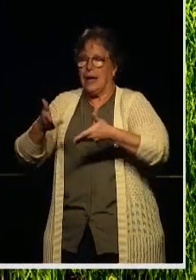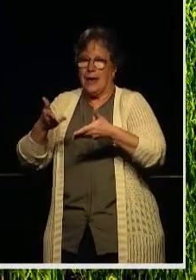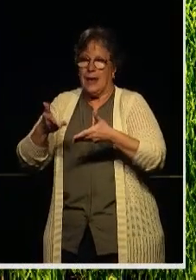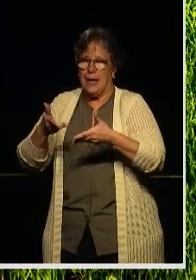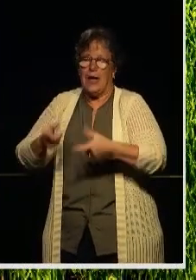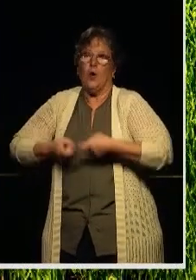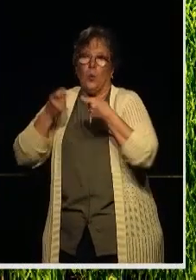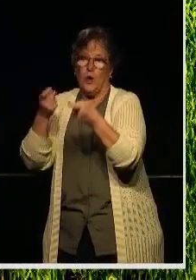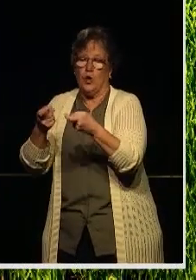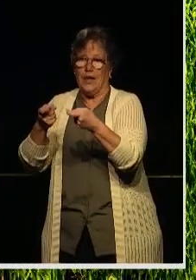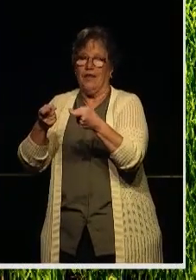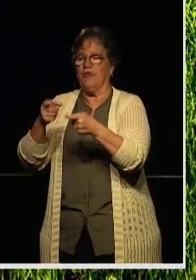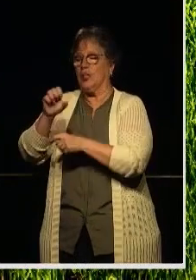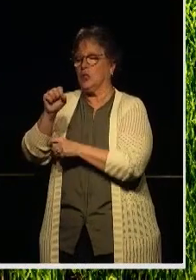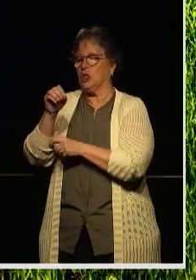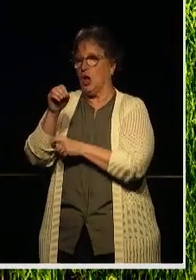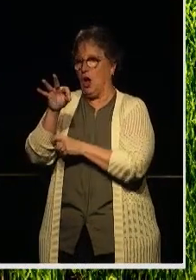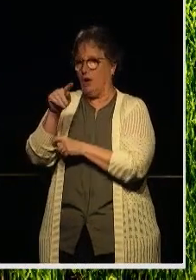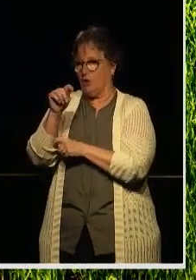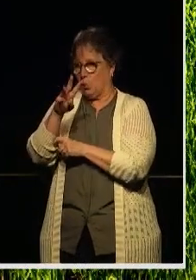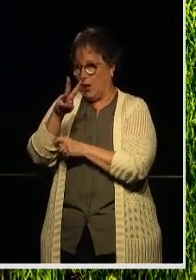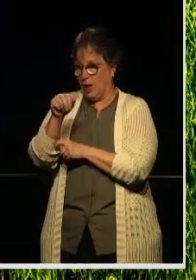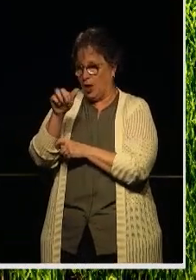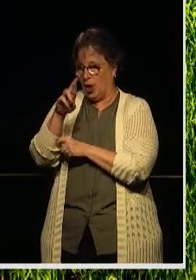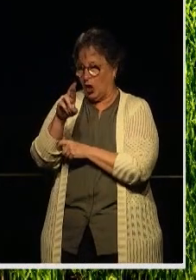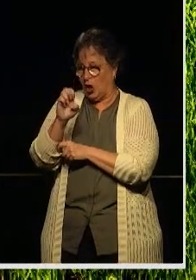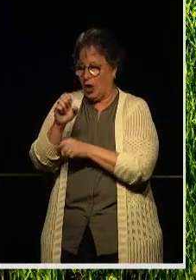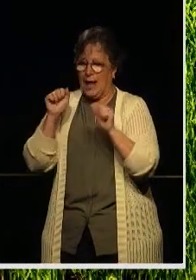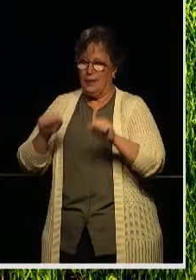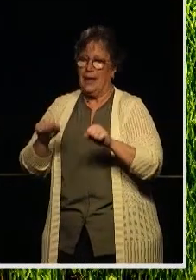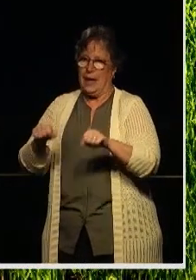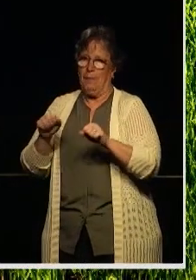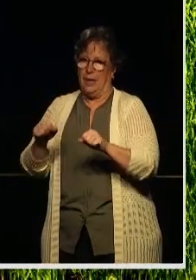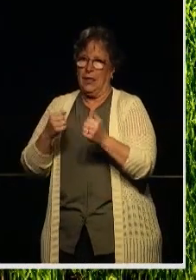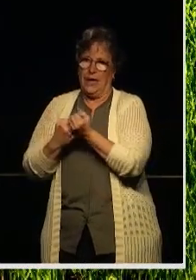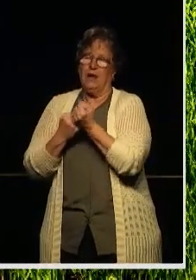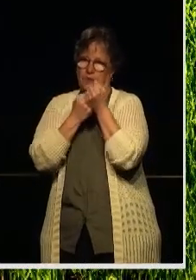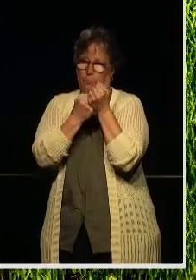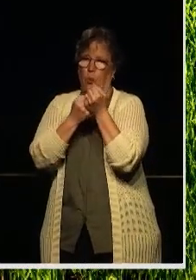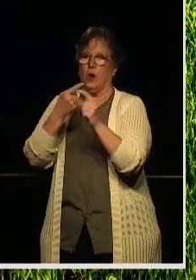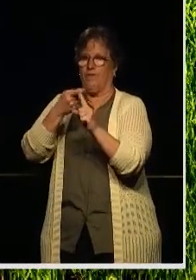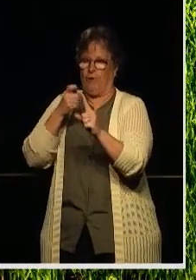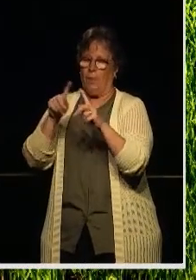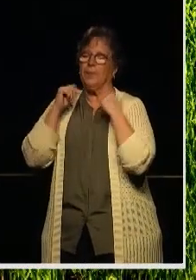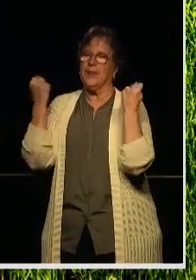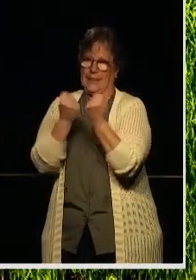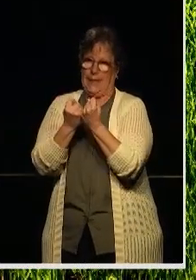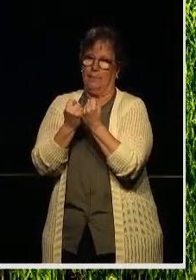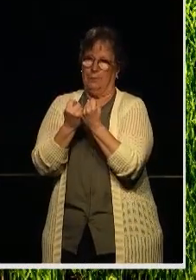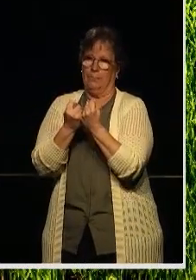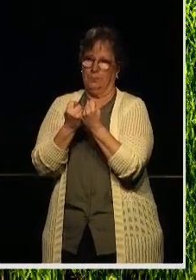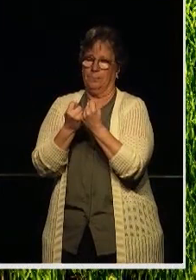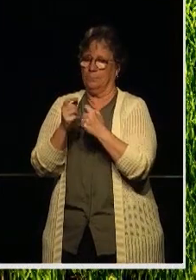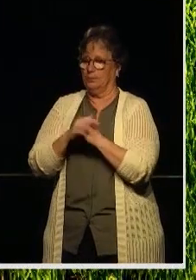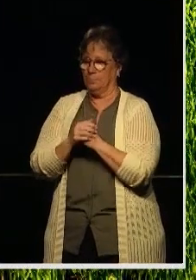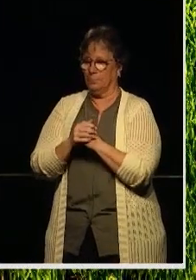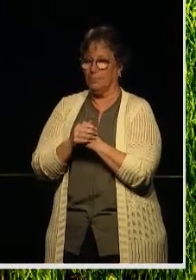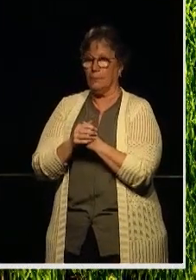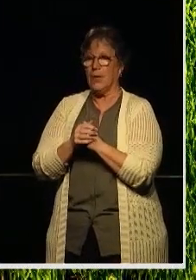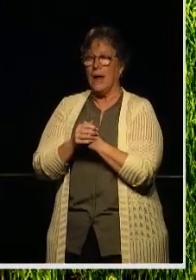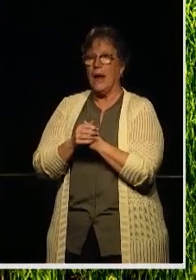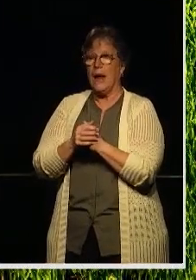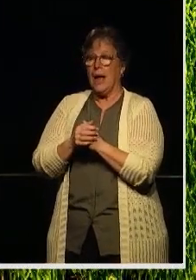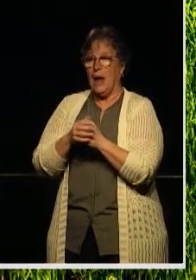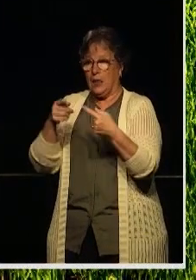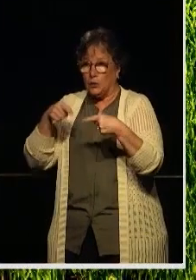software as well as the ability to request remote support from that same MycoLogic team that trained them. As we grow our customer base